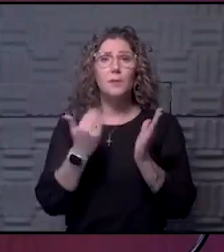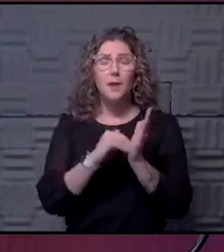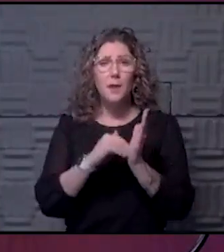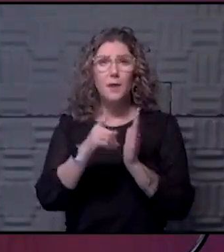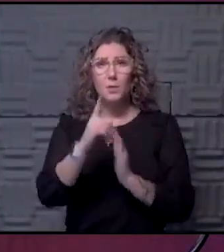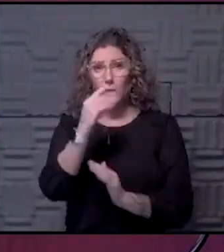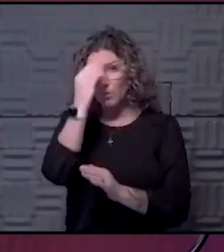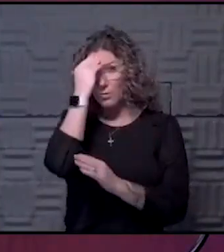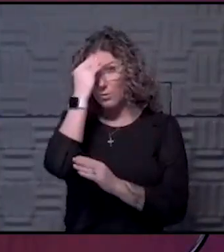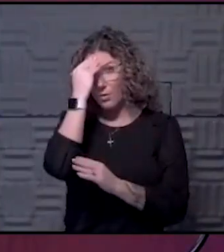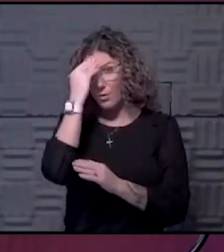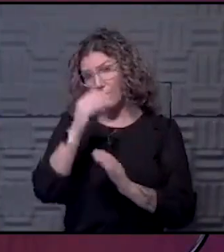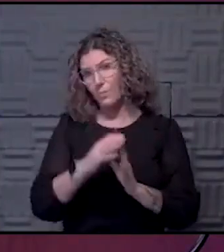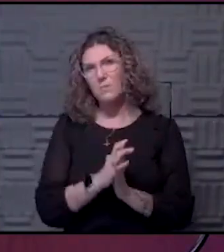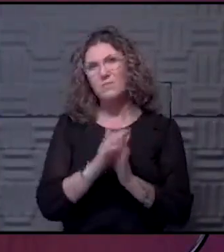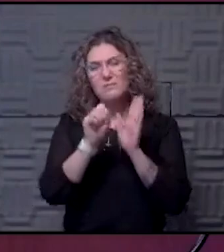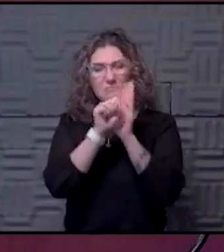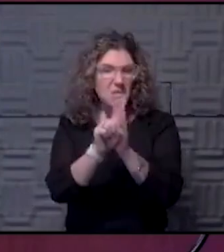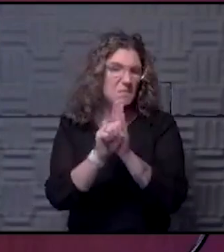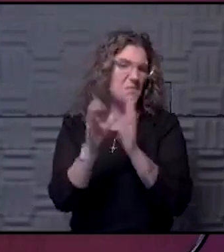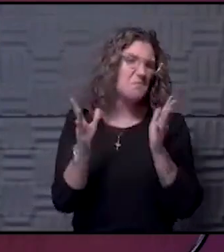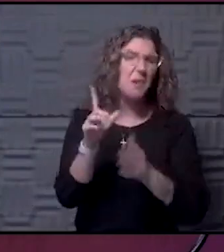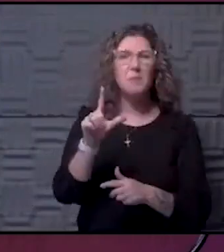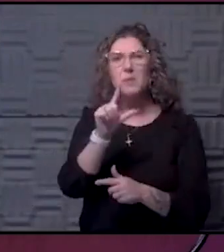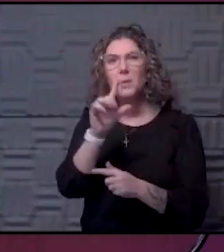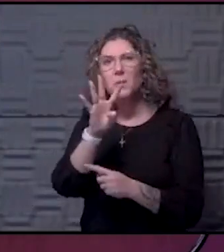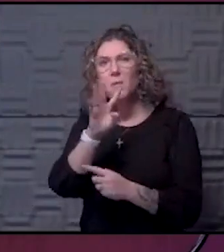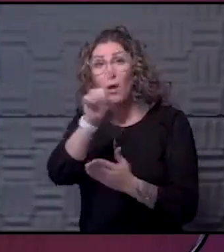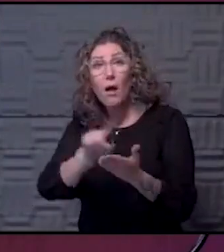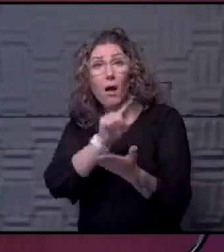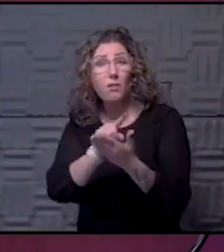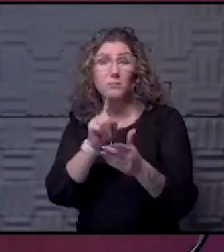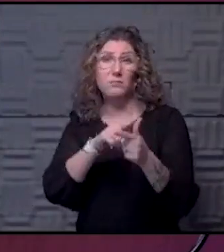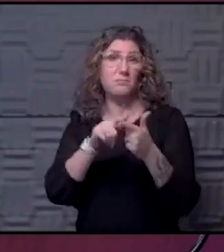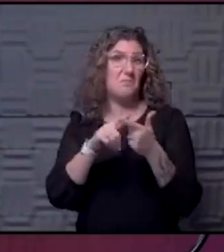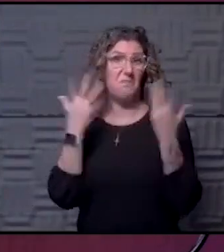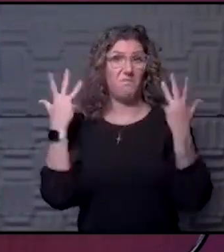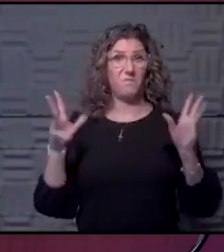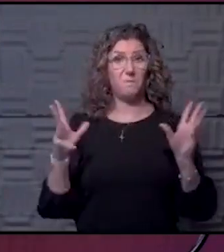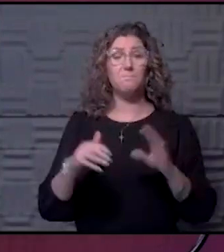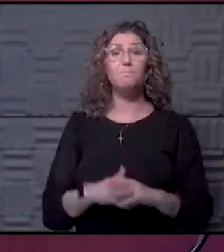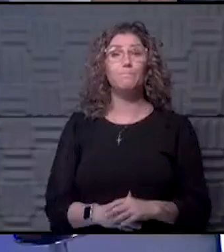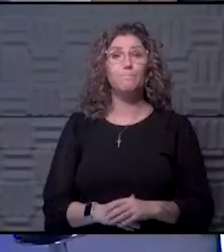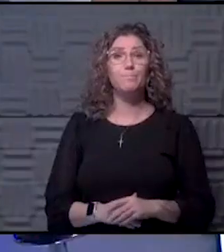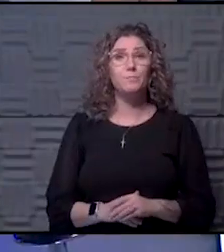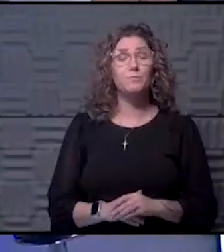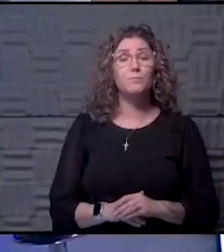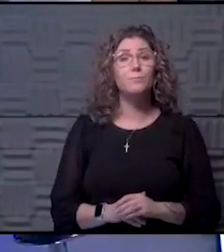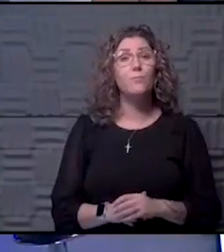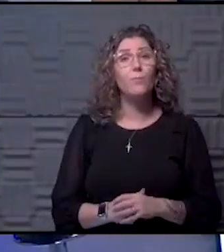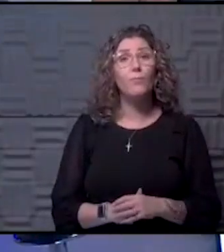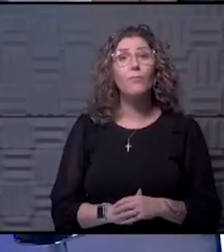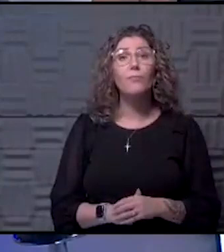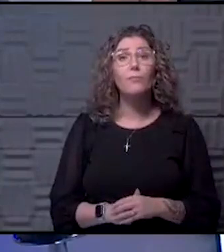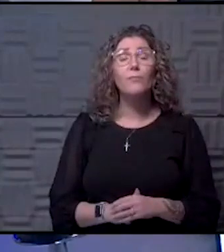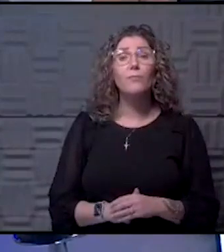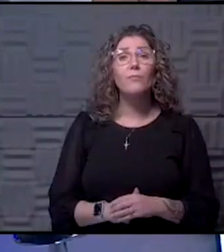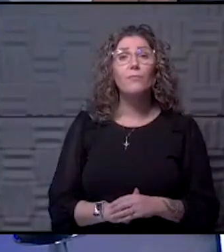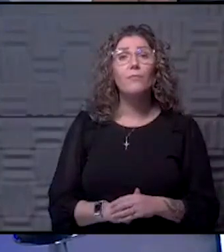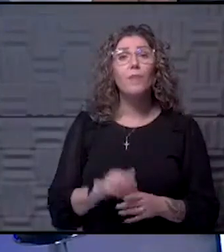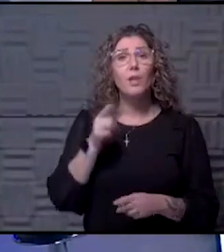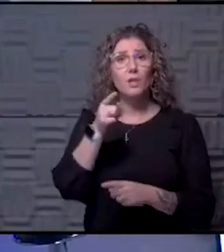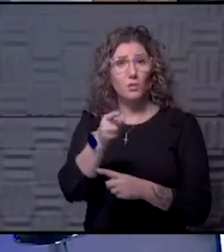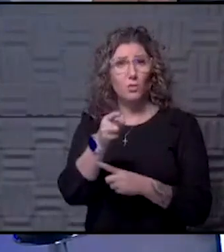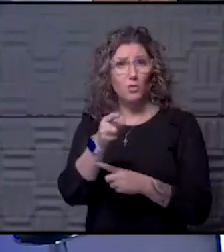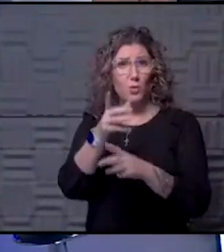know this, symptoms lasted maybe like 24 hours and then they were totally good to go. And you were a